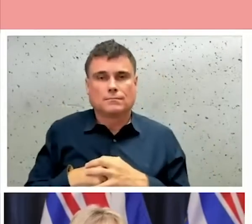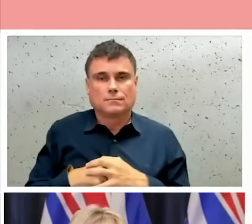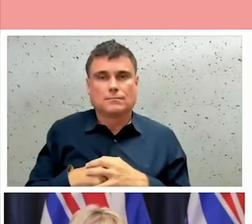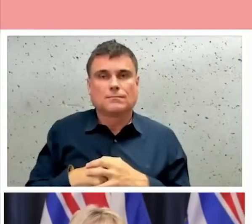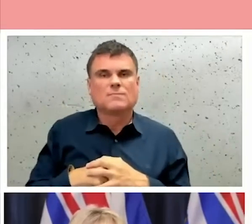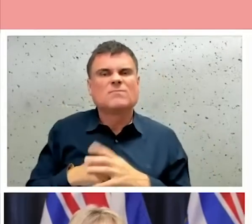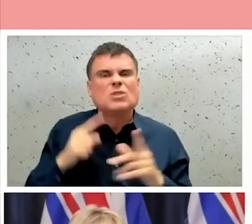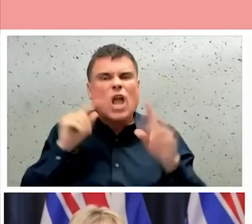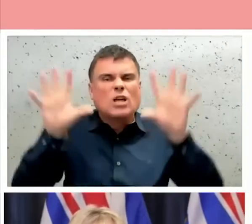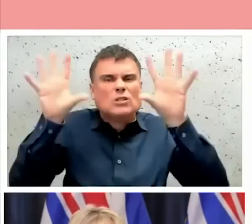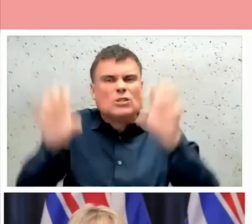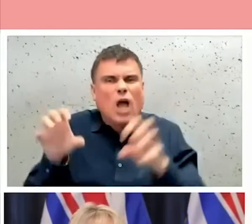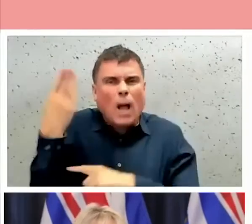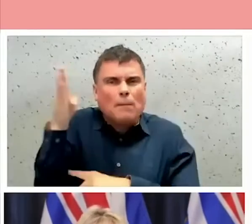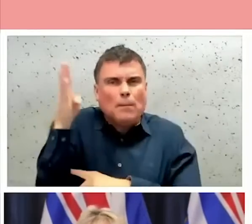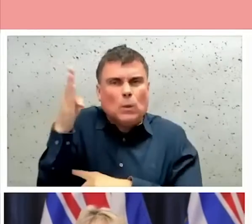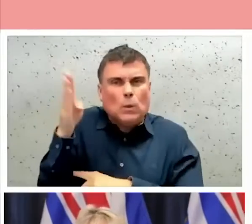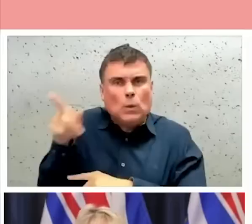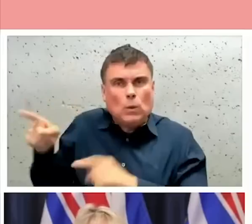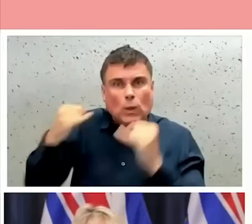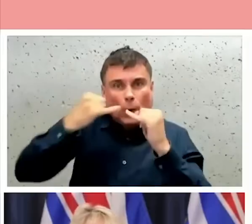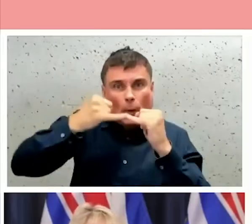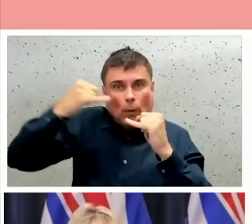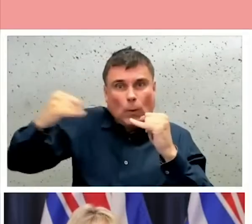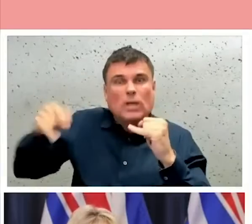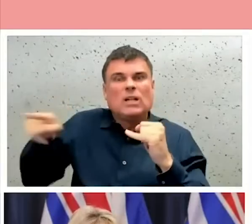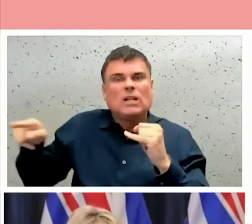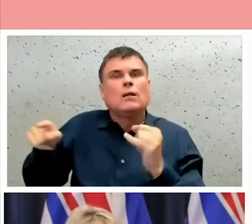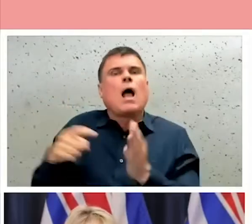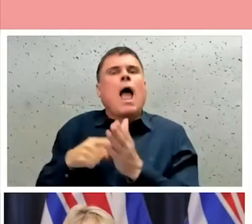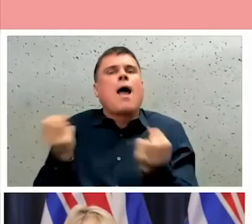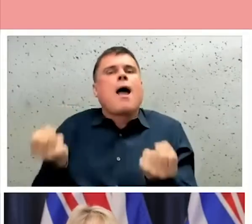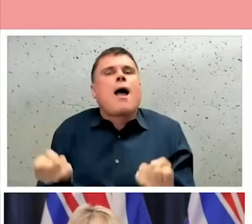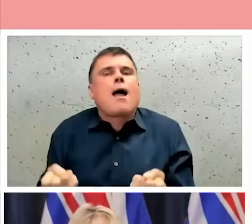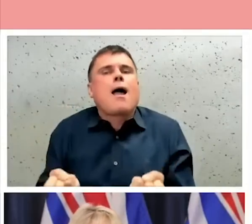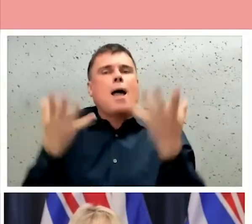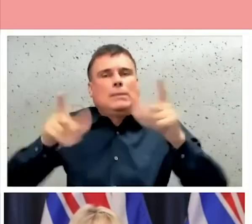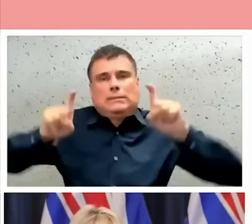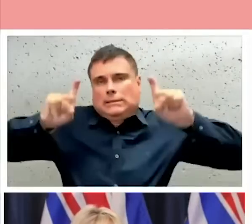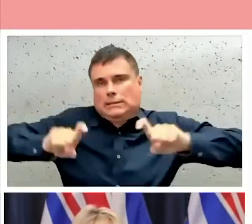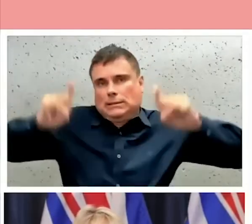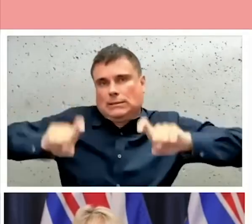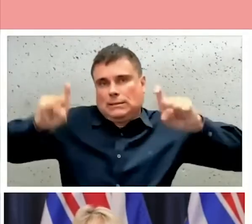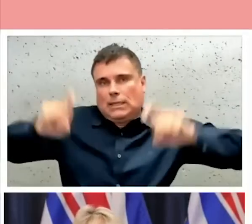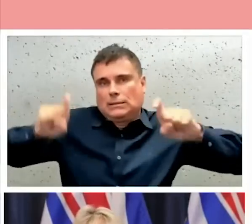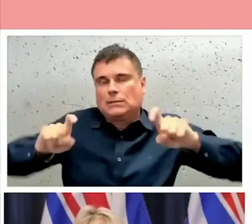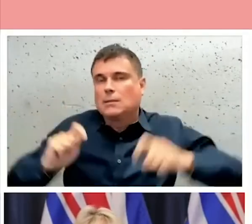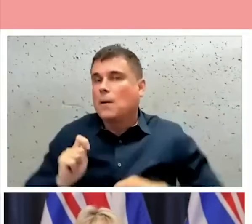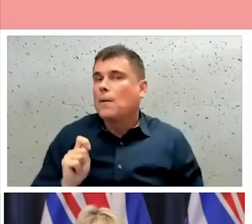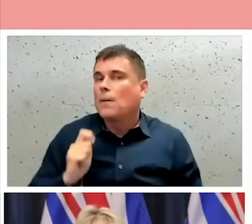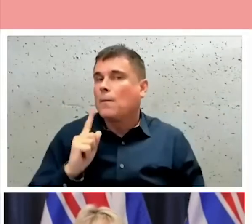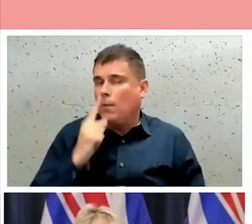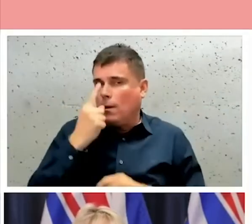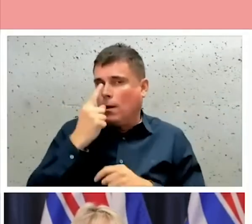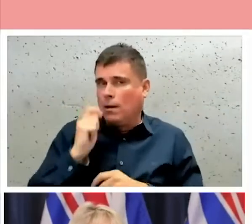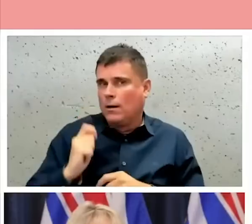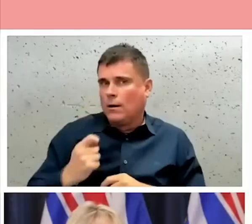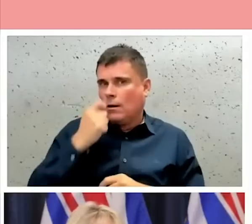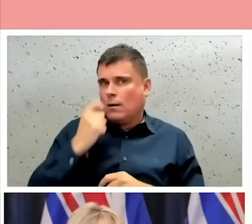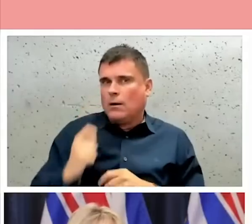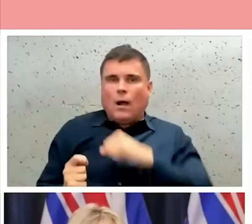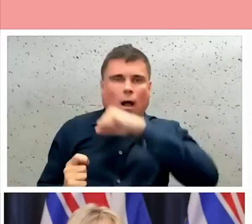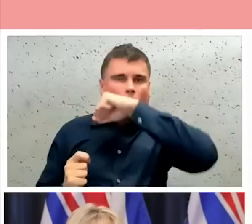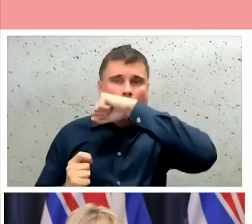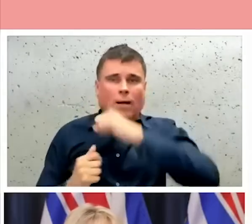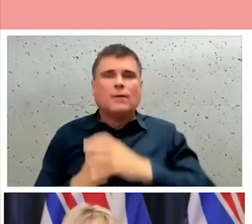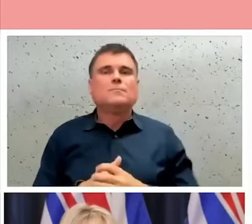line tells you the rate of tests. So this is a summary of some of the information I presented a few